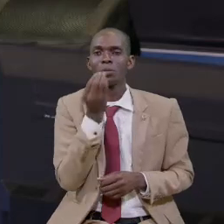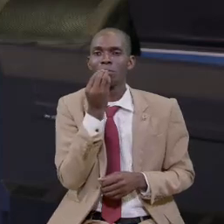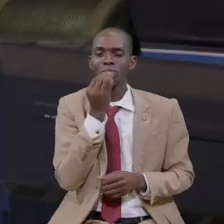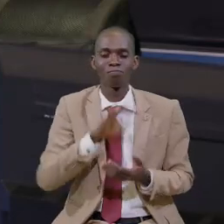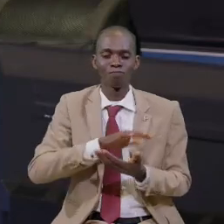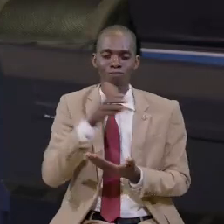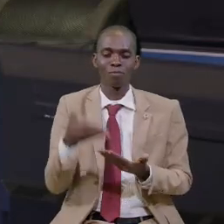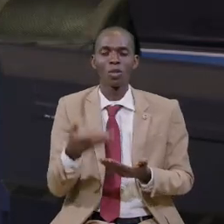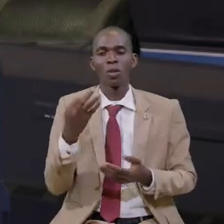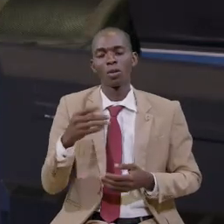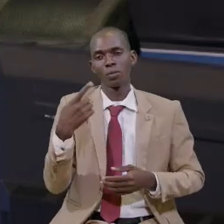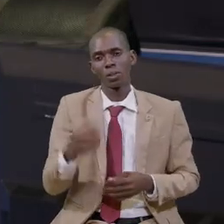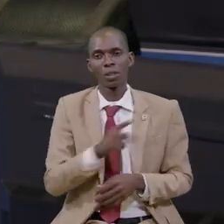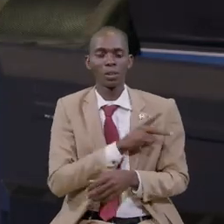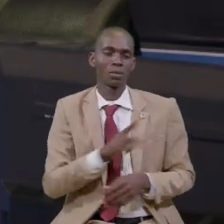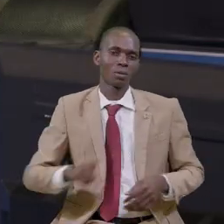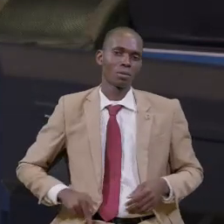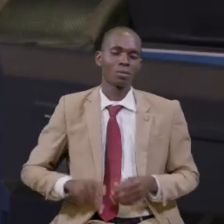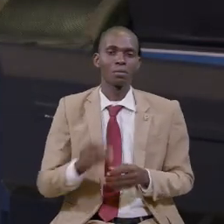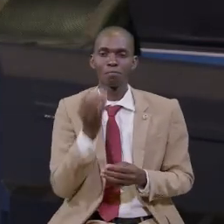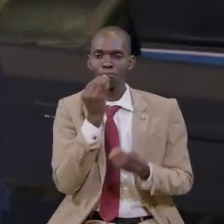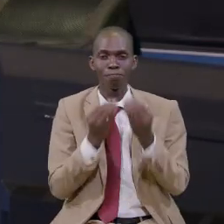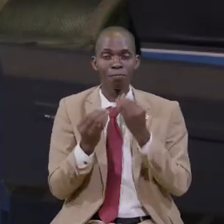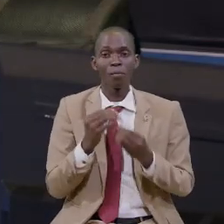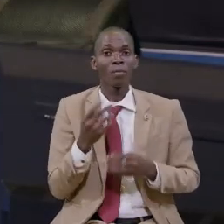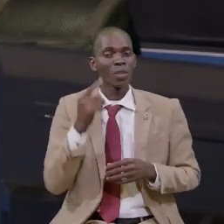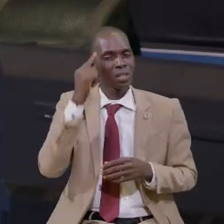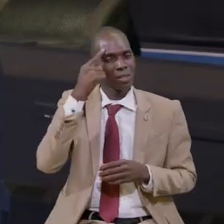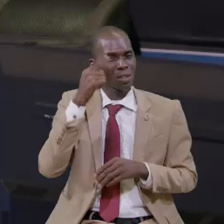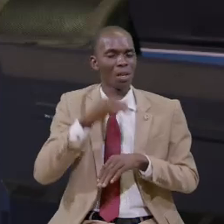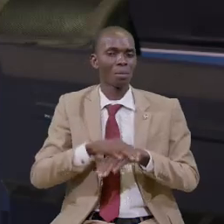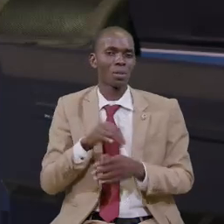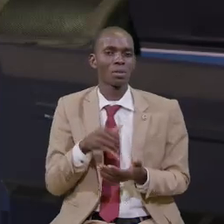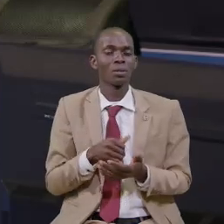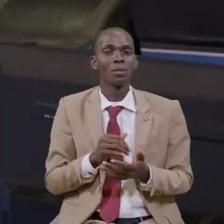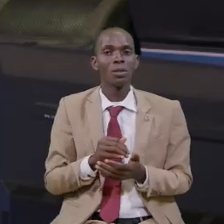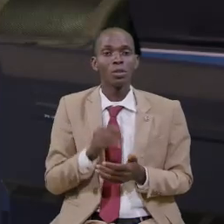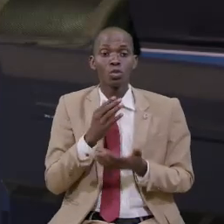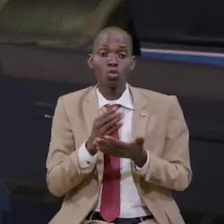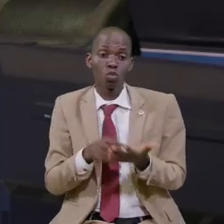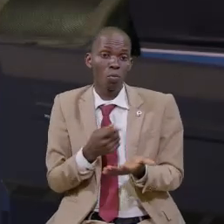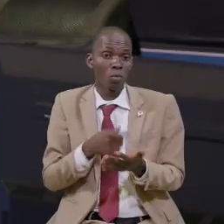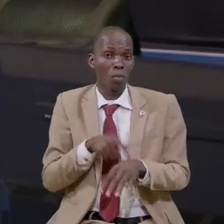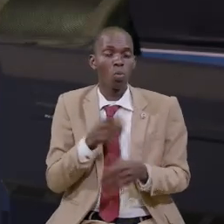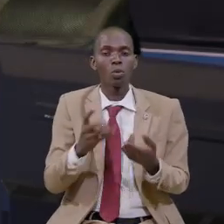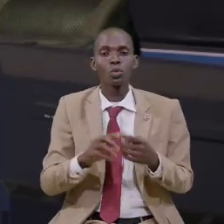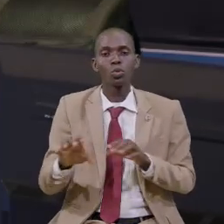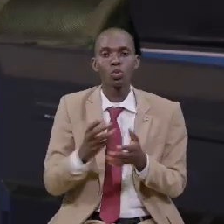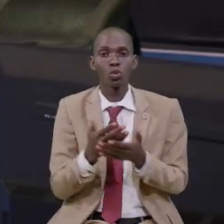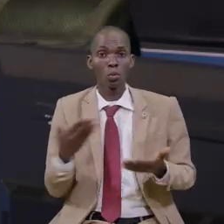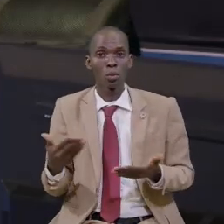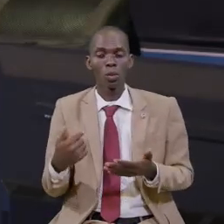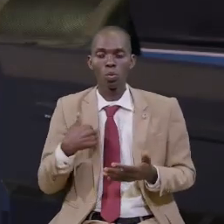Think about that. You know, sometimes you want to do something. We're changing the